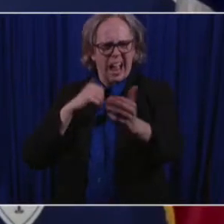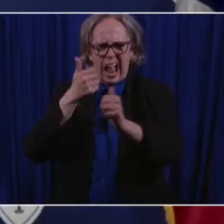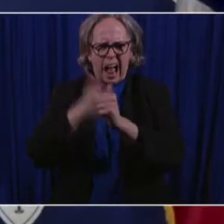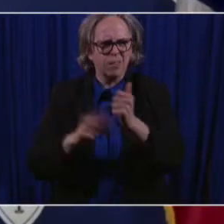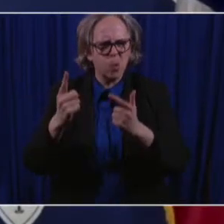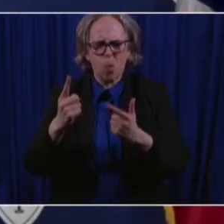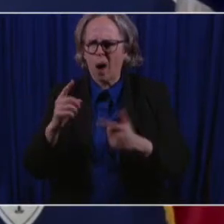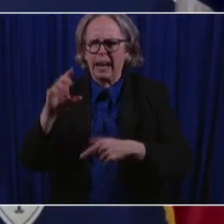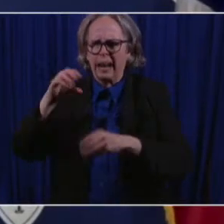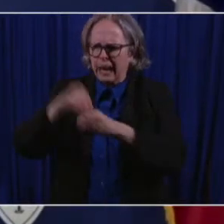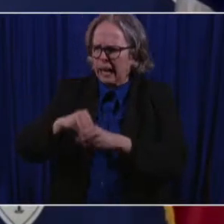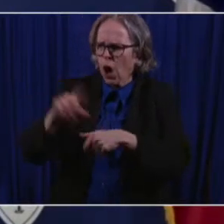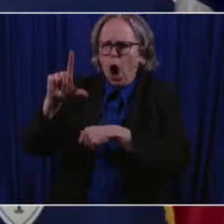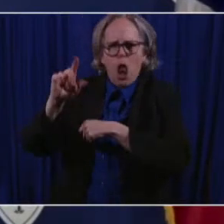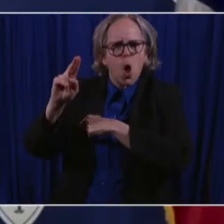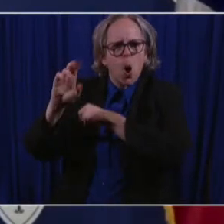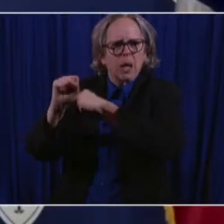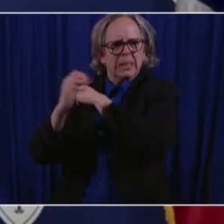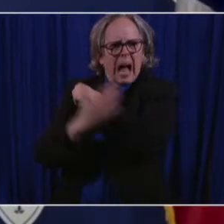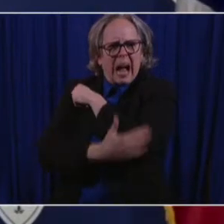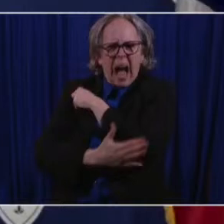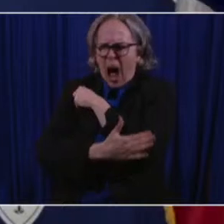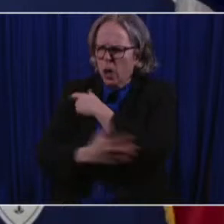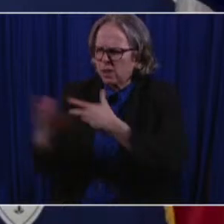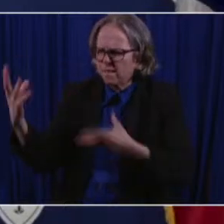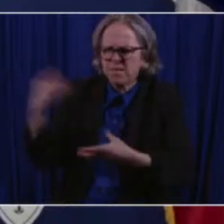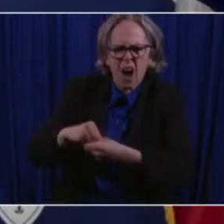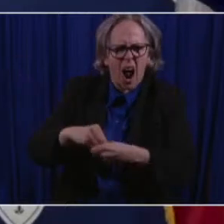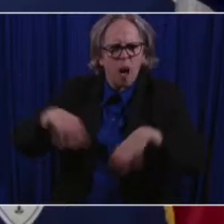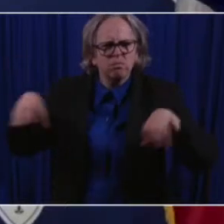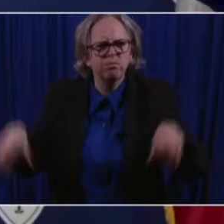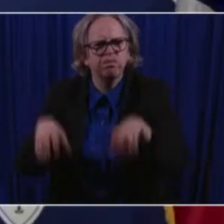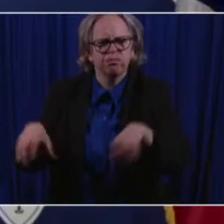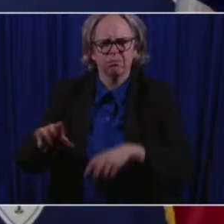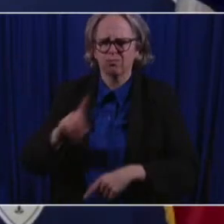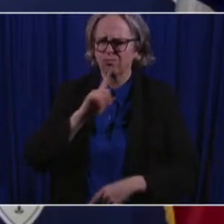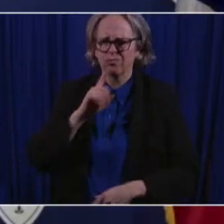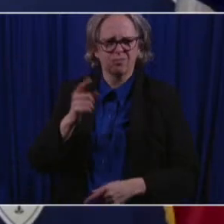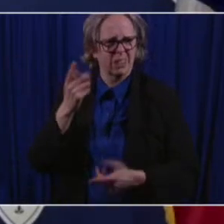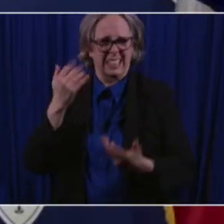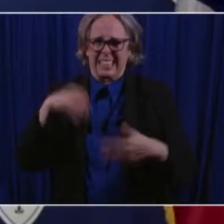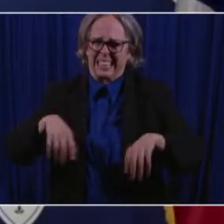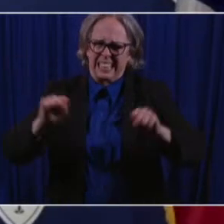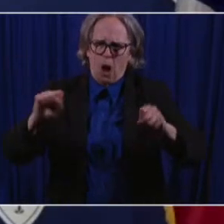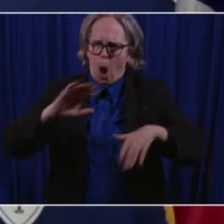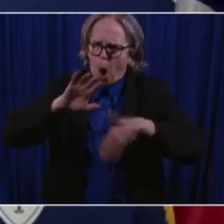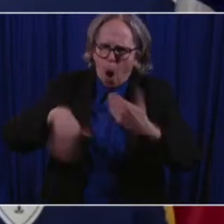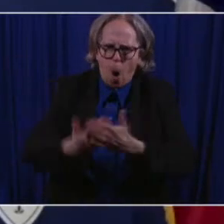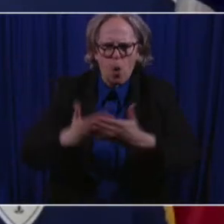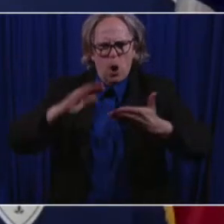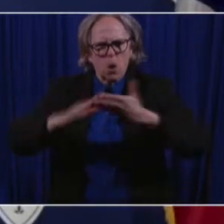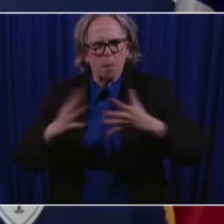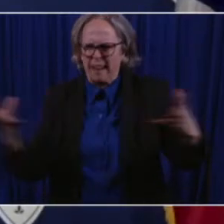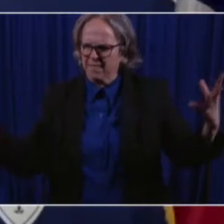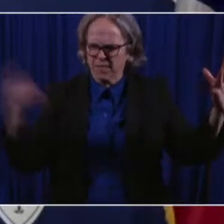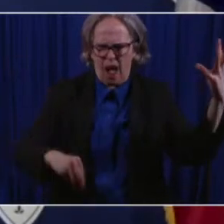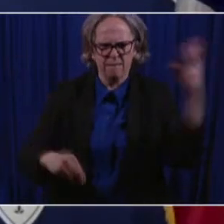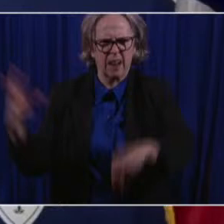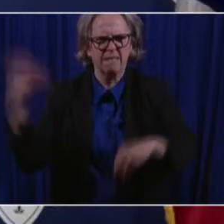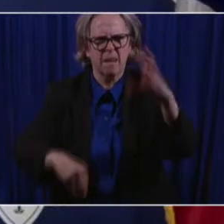very proud of all the things that they have done. It just does take a whole community coming together. So to recap real